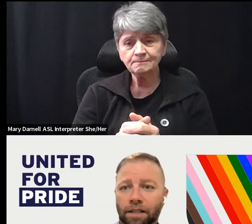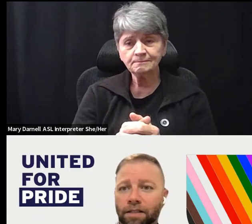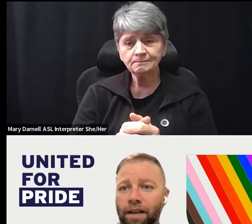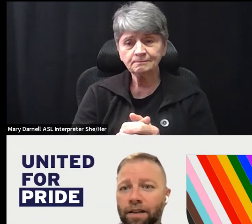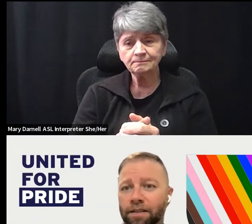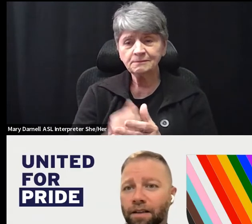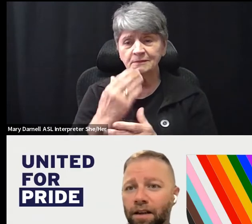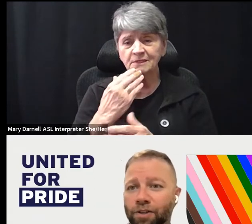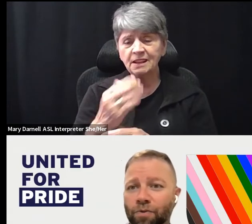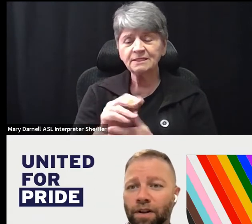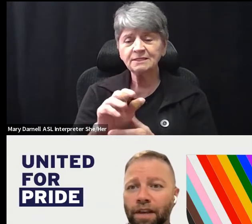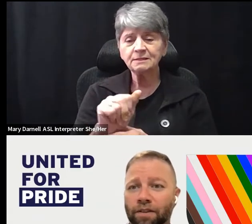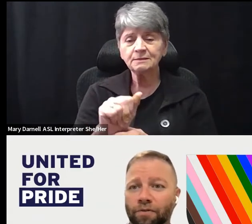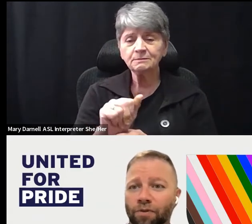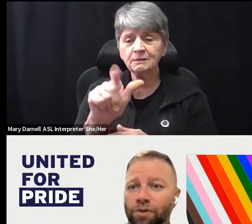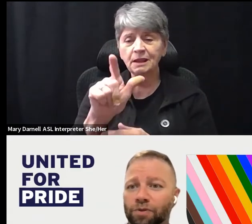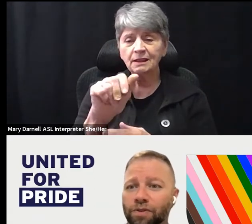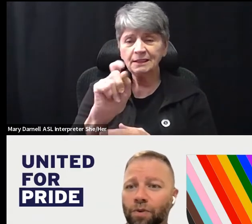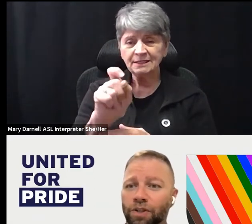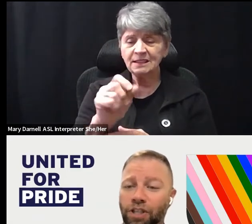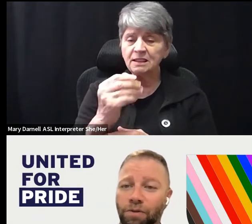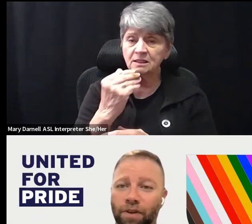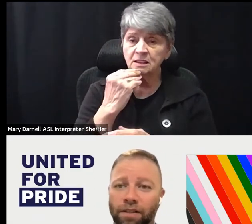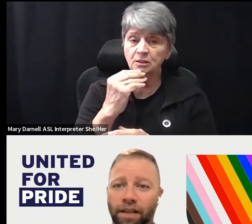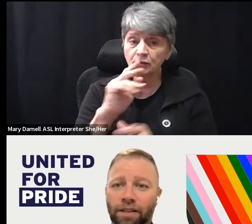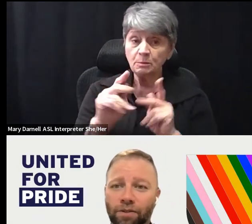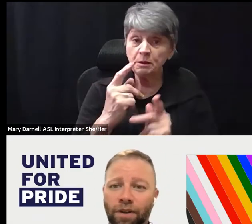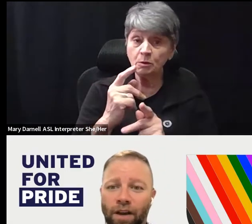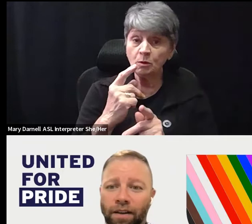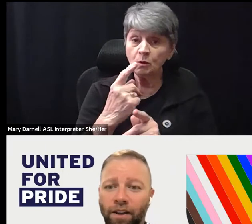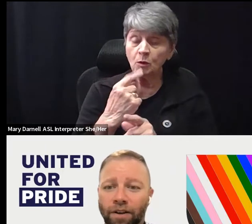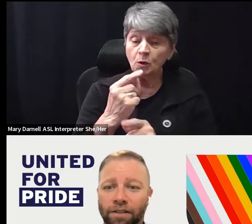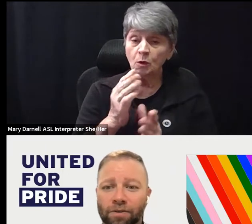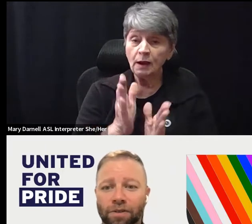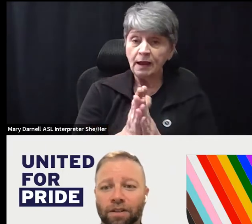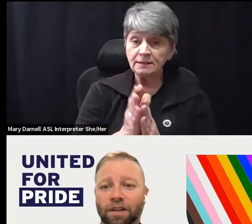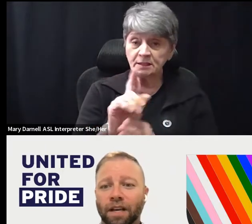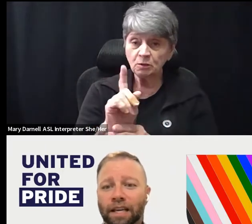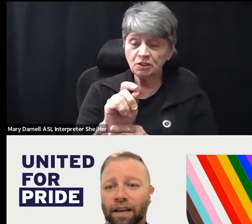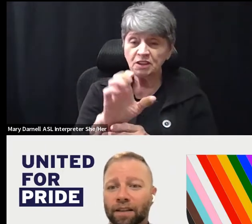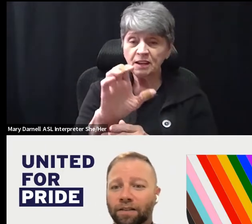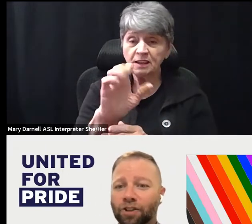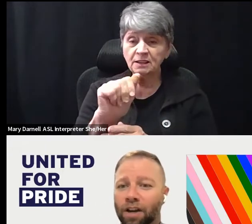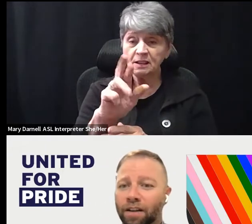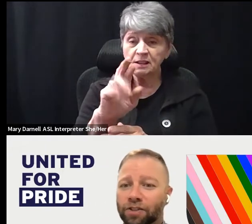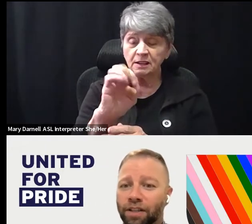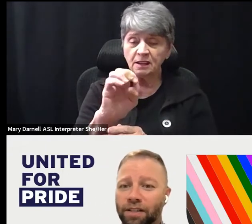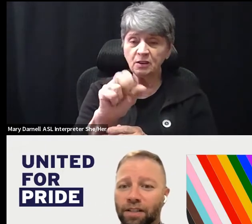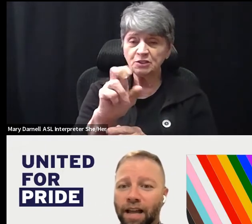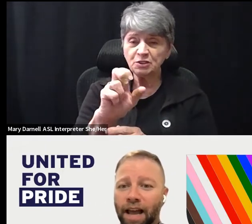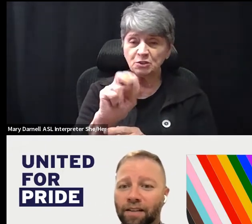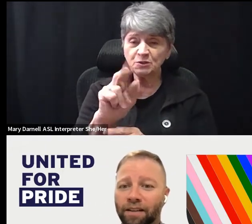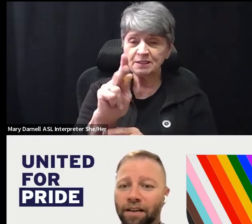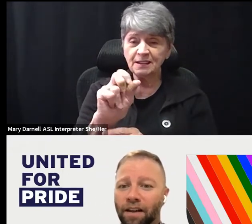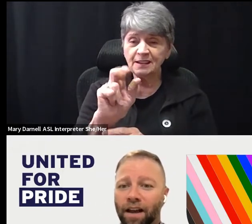Thanks, Alex. And I do want to thank the folks whose questions we've got to answer. Carrie, Susan, Kenneth, John,